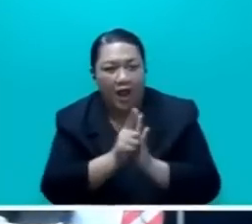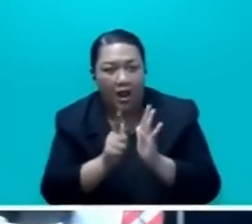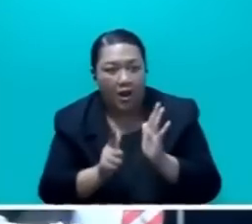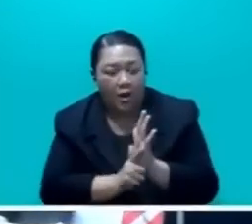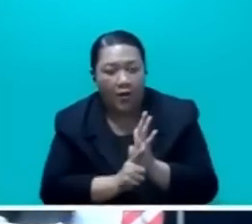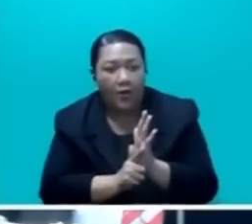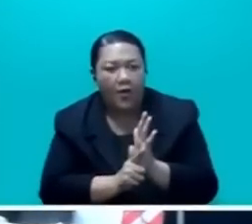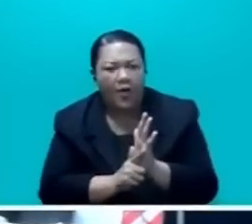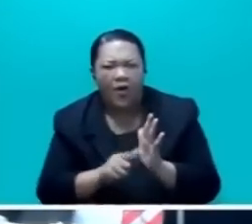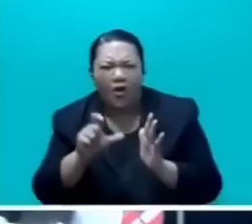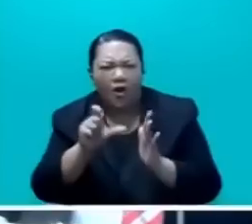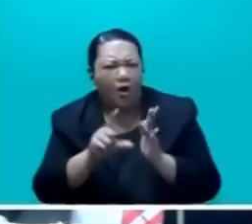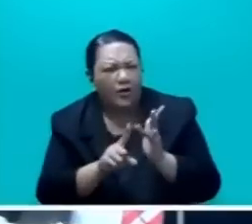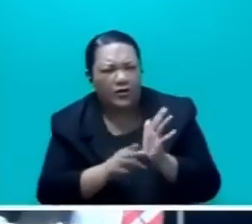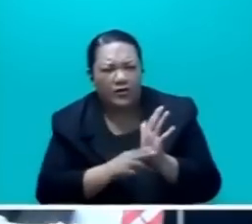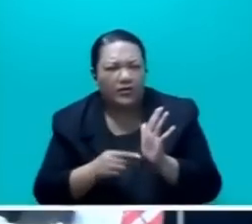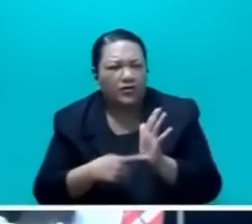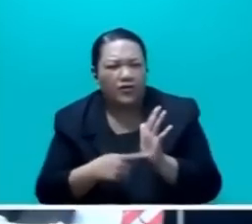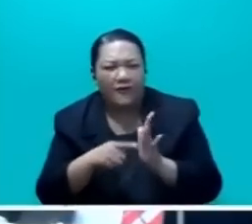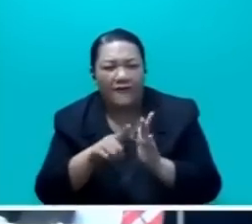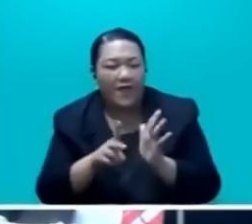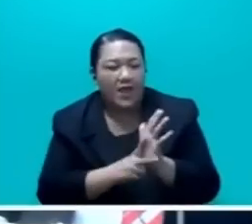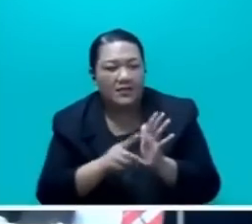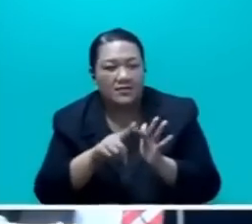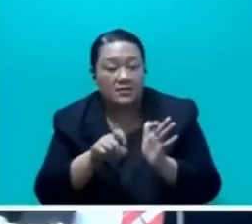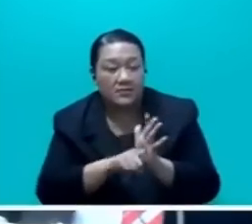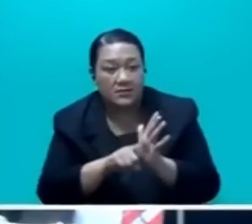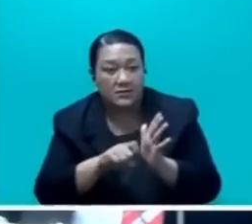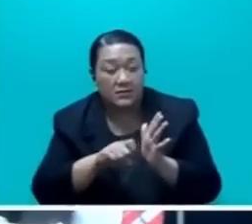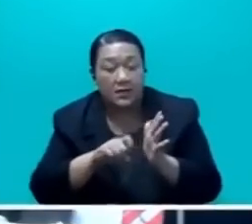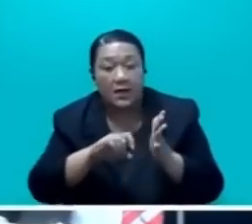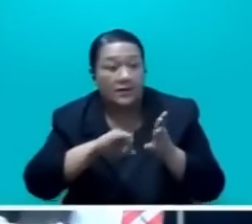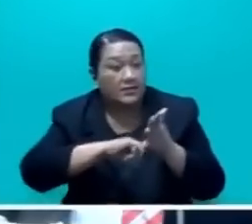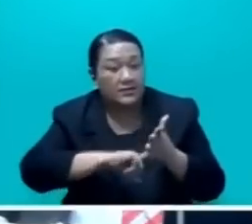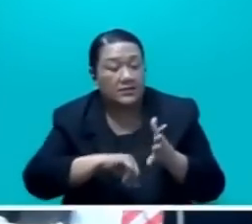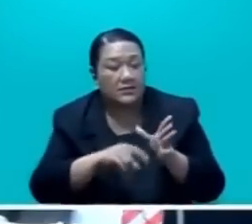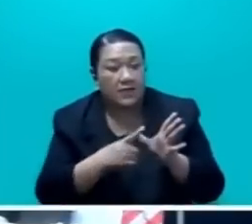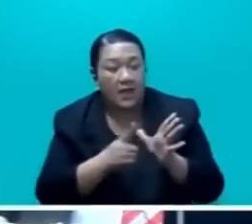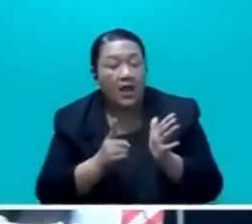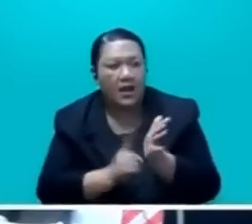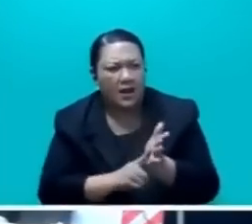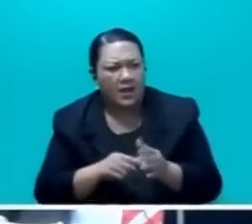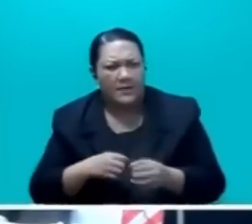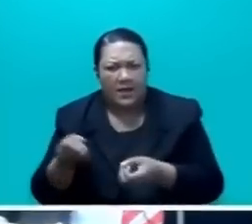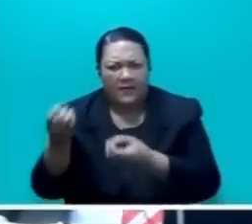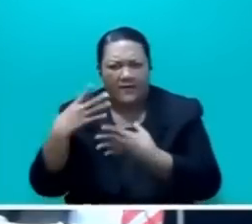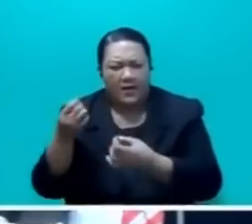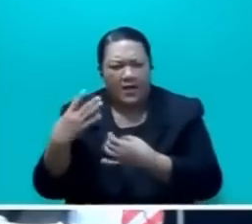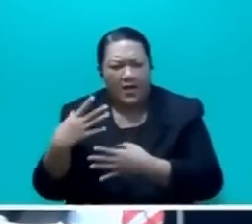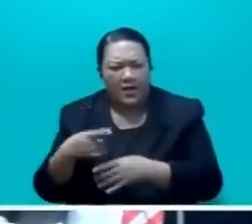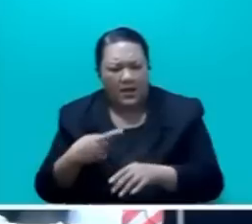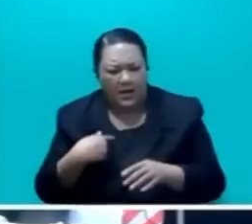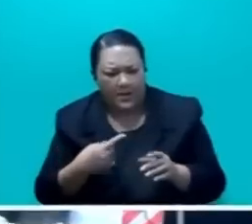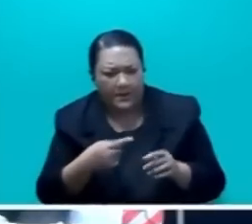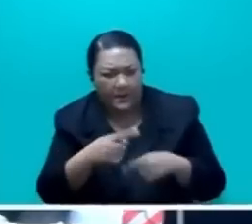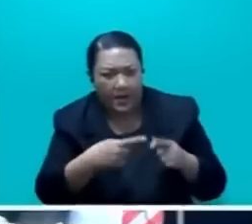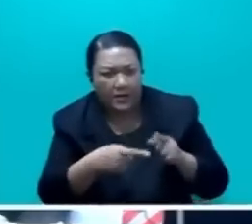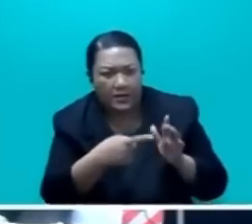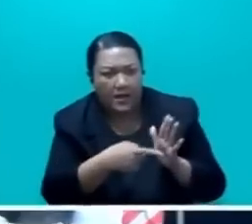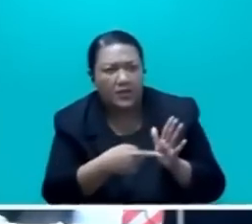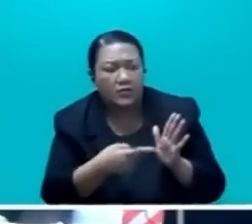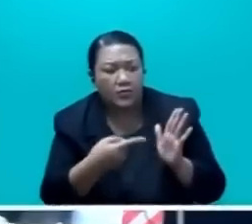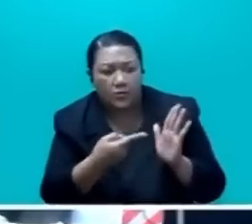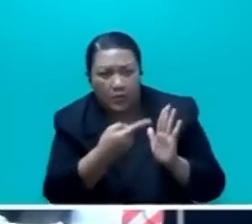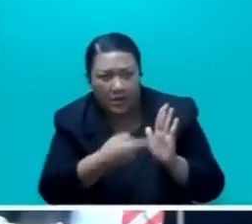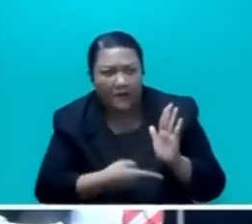about. I was informed at a workshop held last Thursday, 9 February 22, that my predecessor summoned journalists and other representatives from